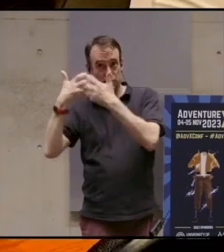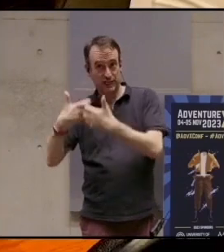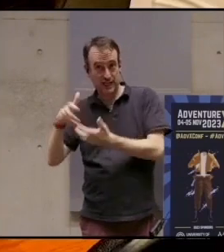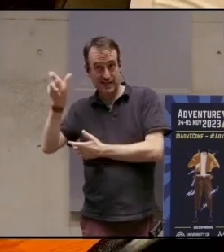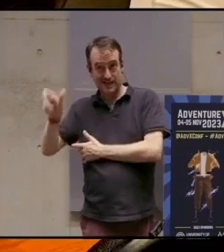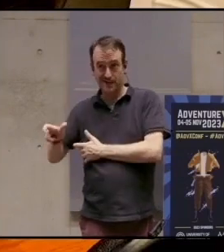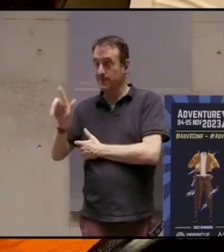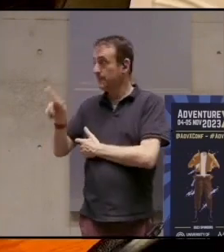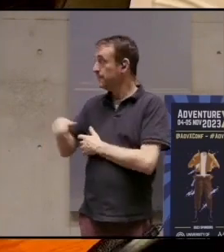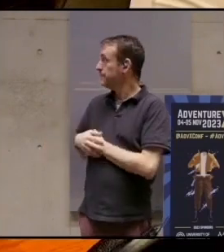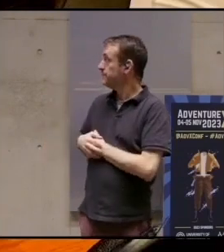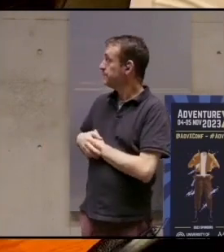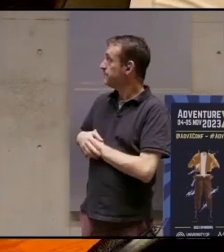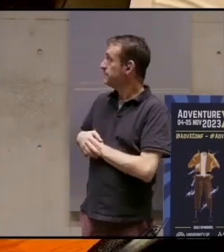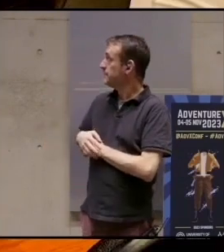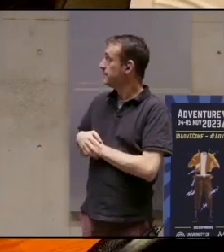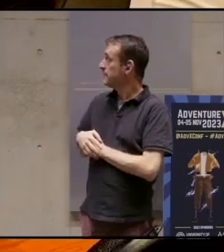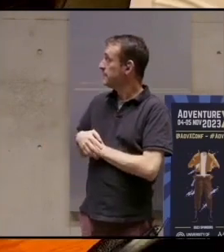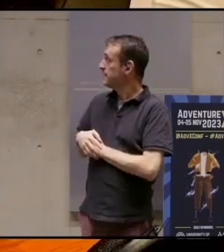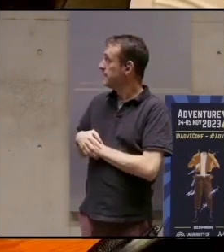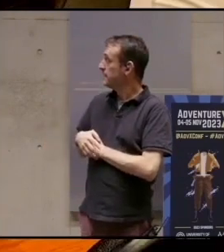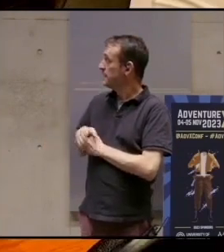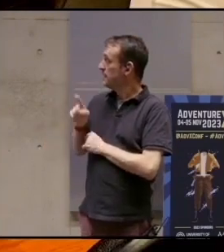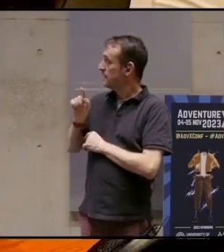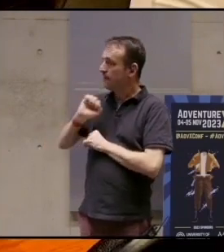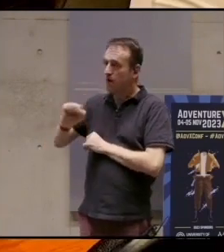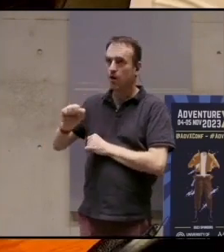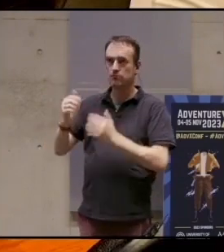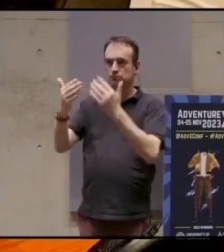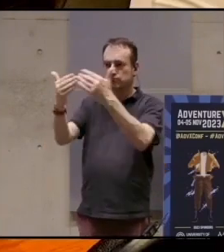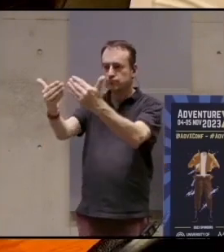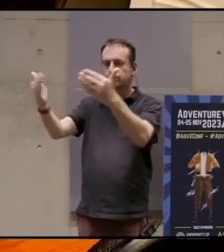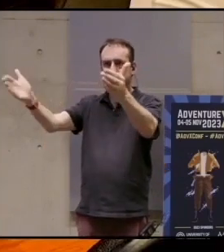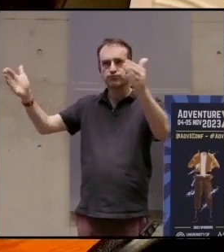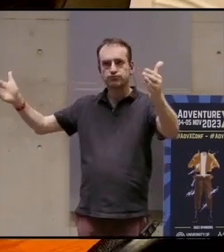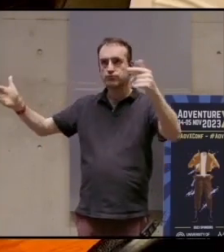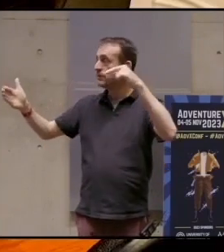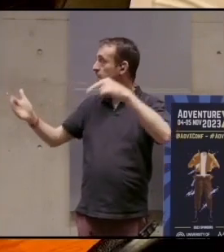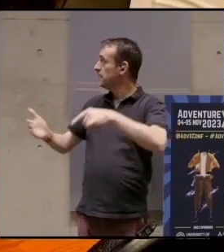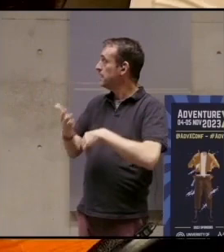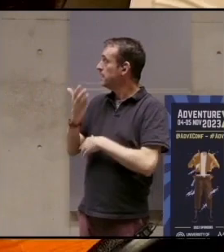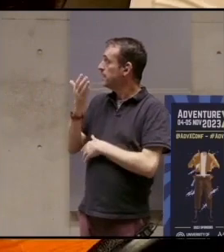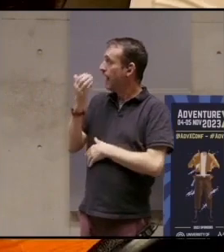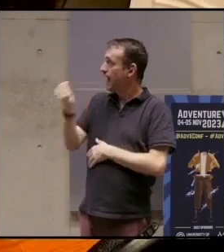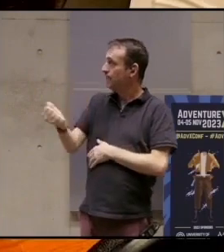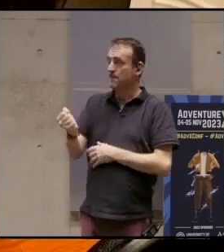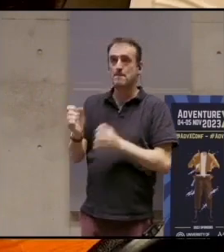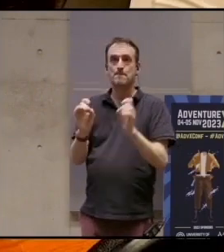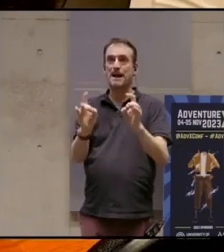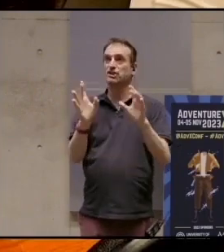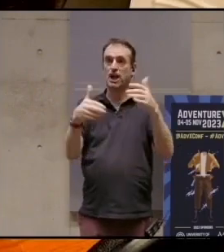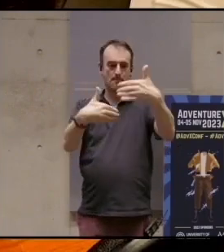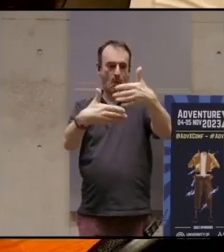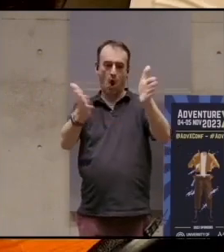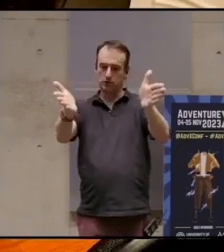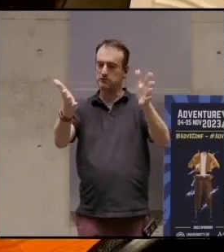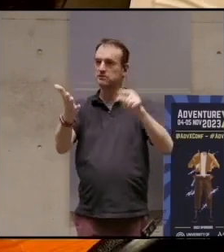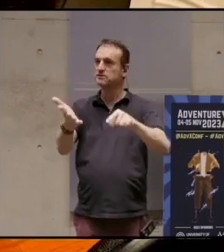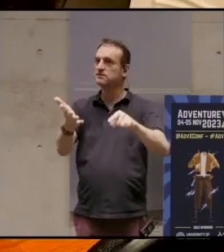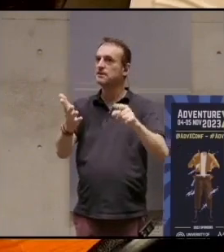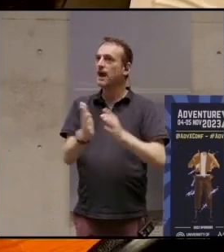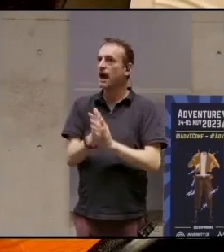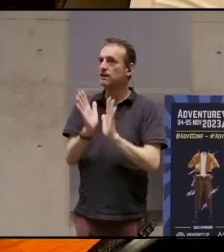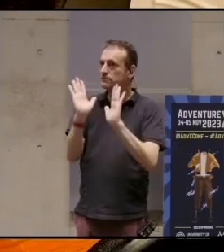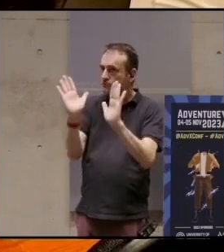As you can see, they've got their own setup. They've got their own magic box over here that does magic things, and that you should